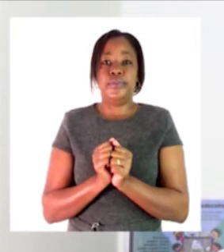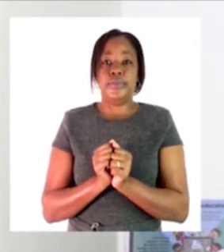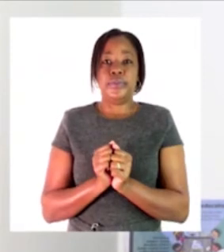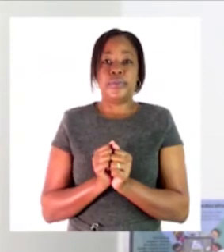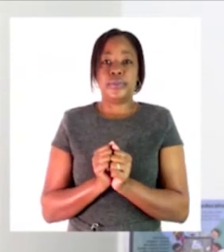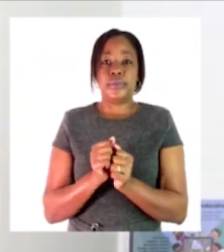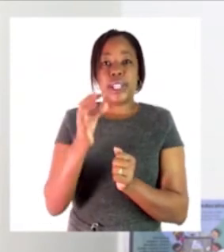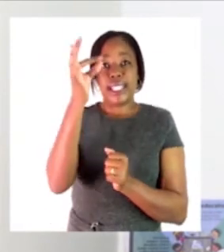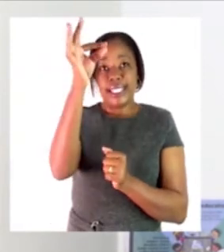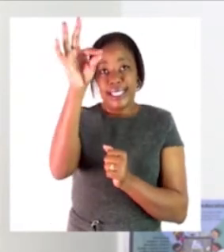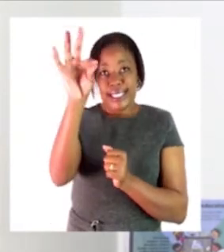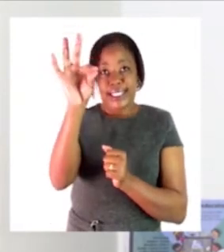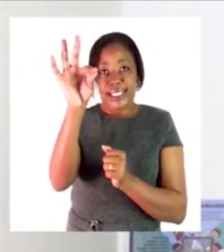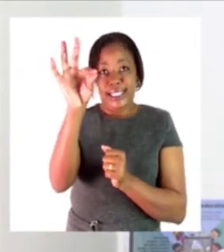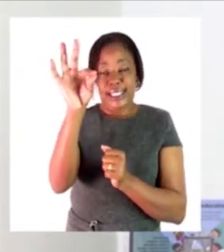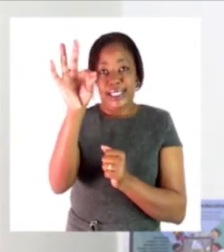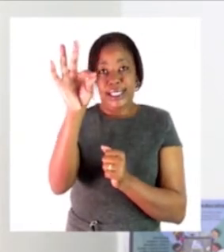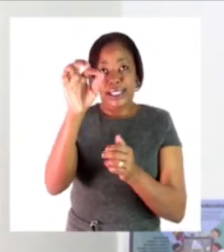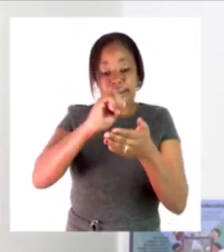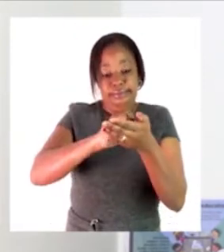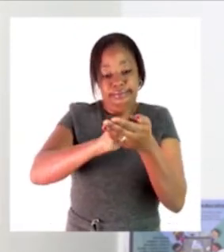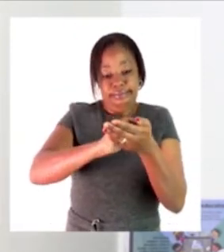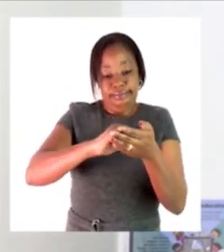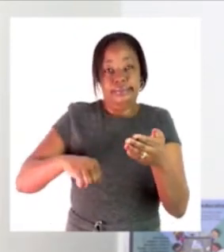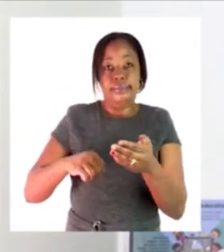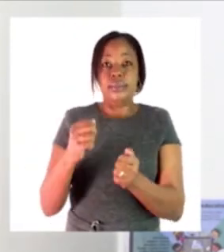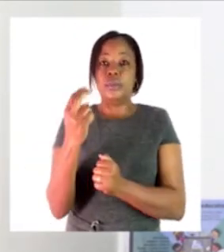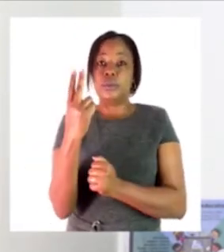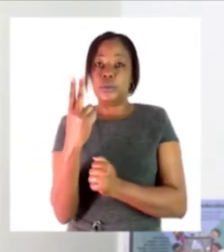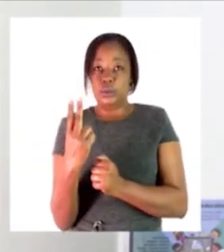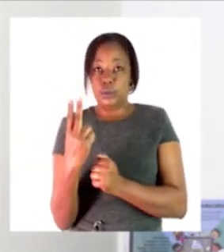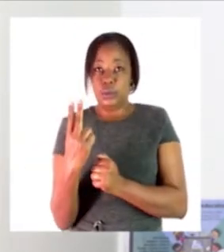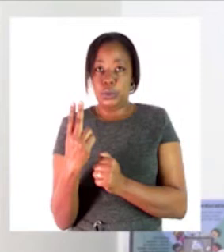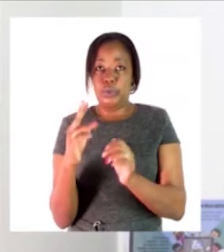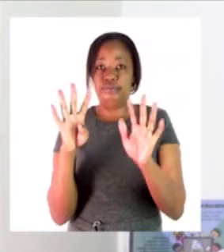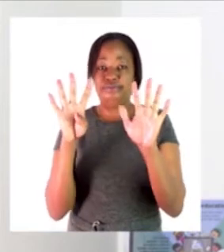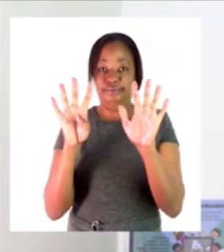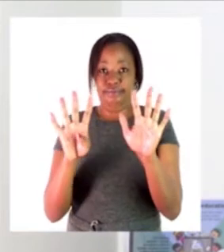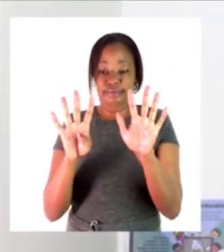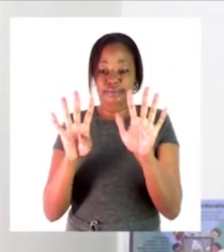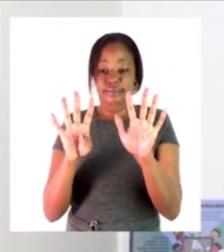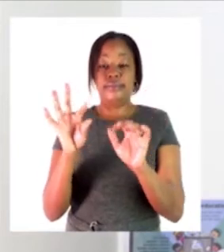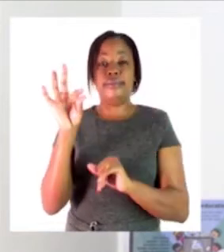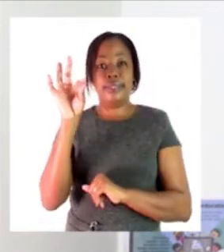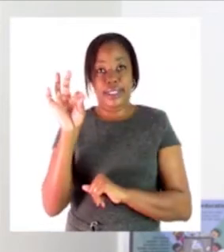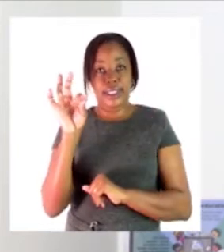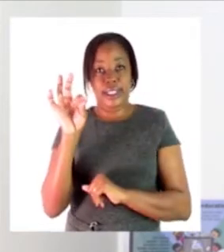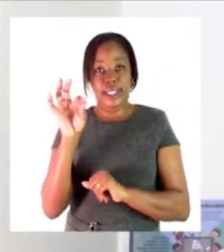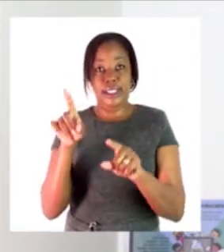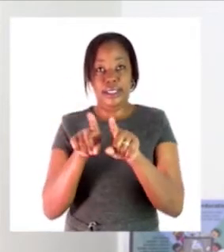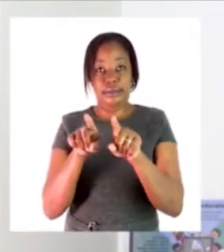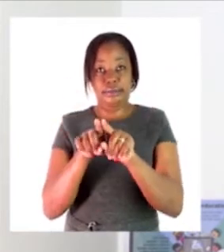take away a 2, you can just use your fingers quickly. 9, take away 2, you fold 2 fingers, and how many is